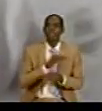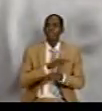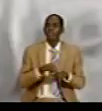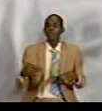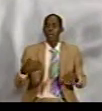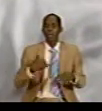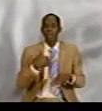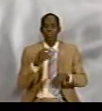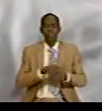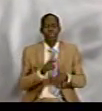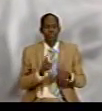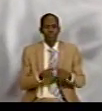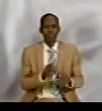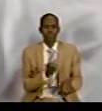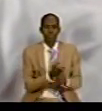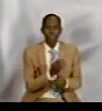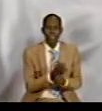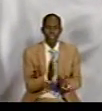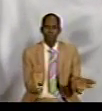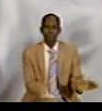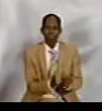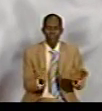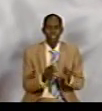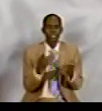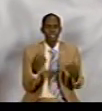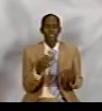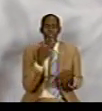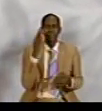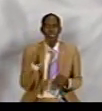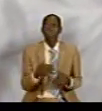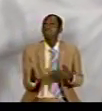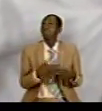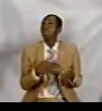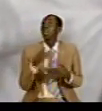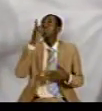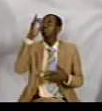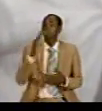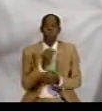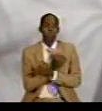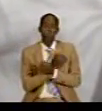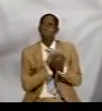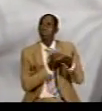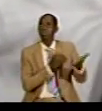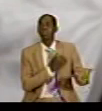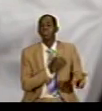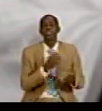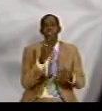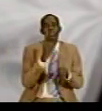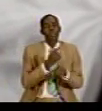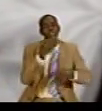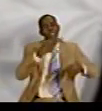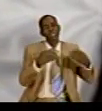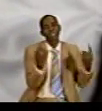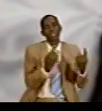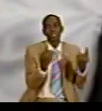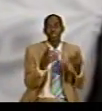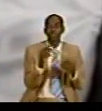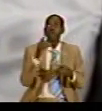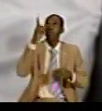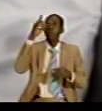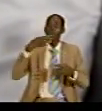persuade the wicked, because they say, after all, God loves him. Look at this. God judges the righteous,